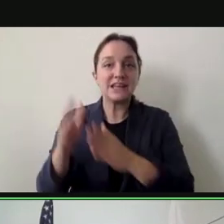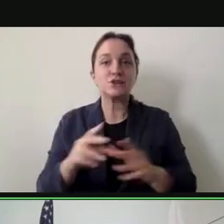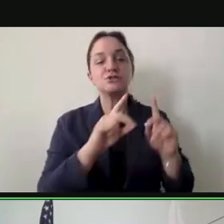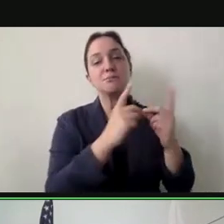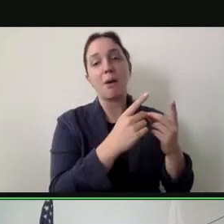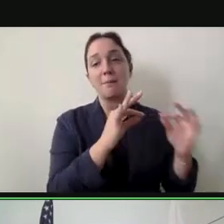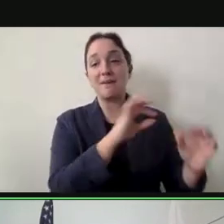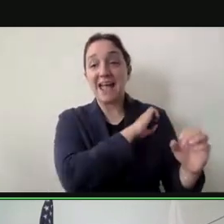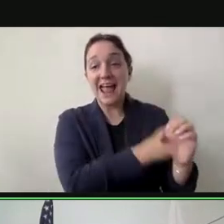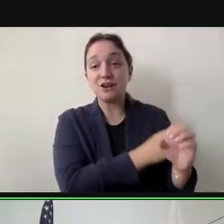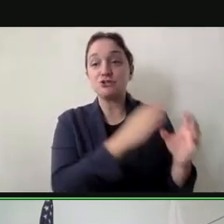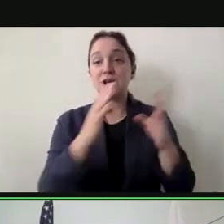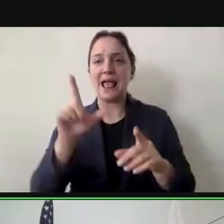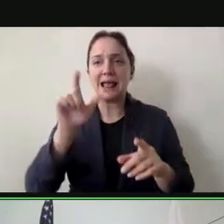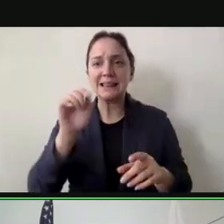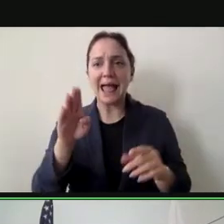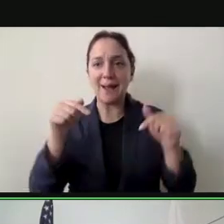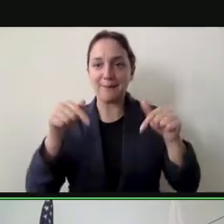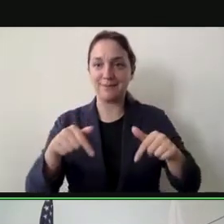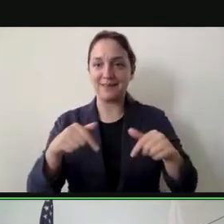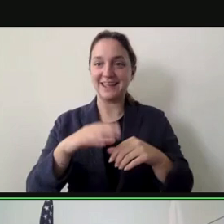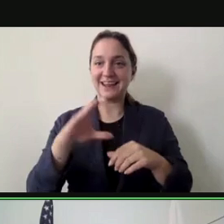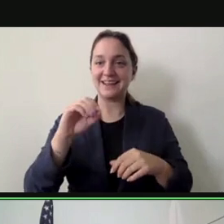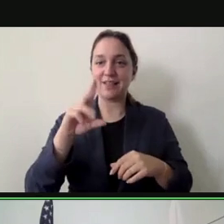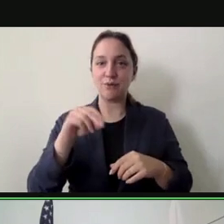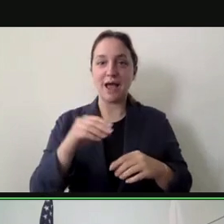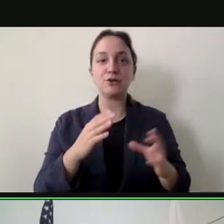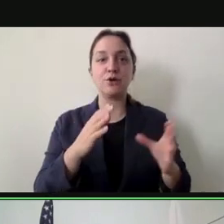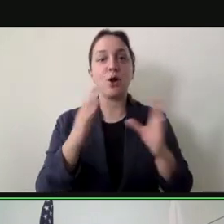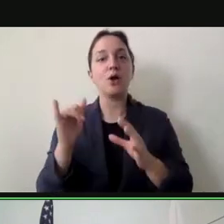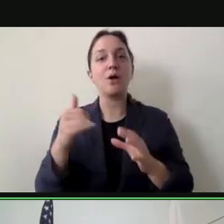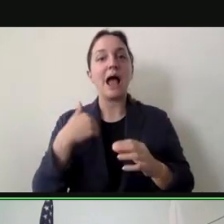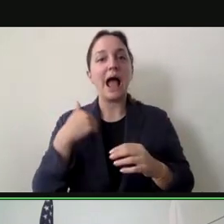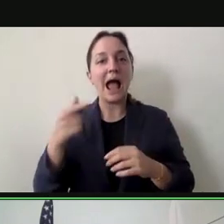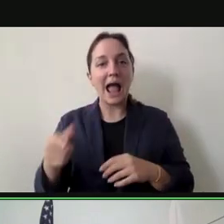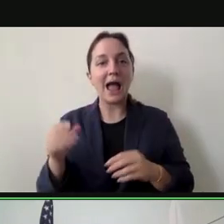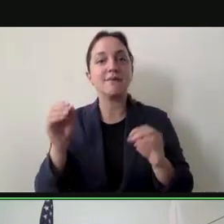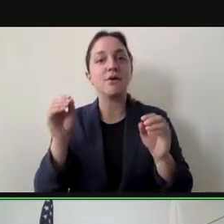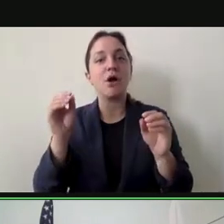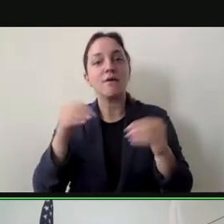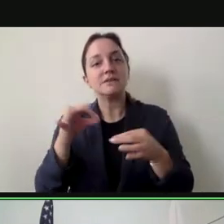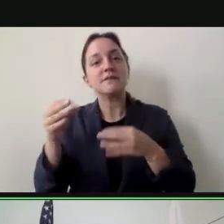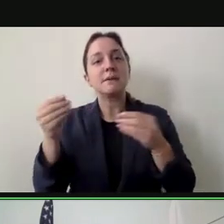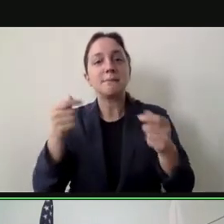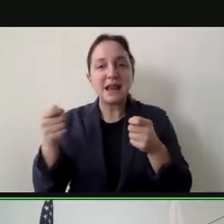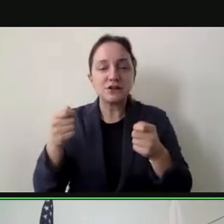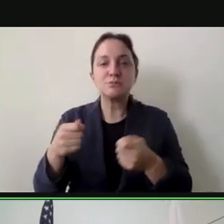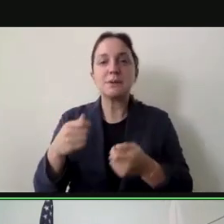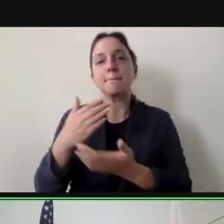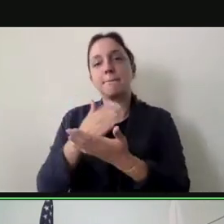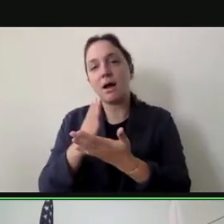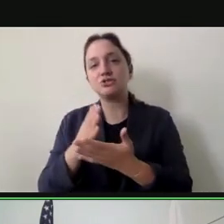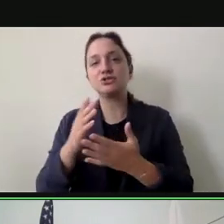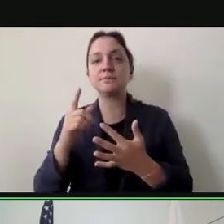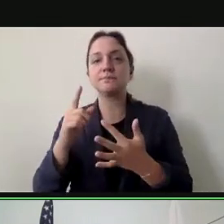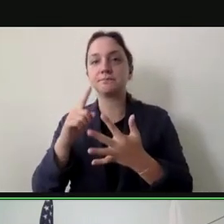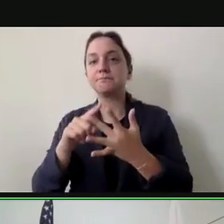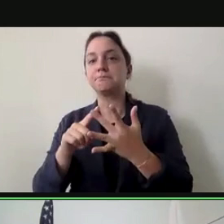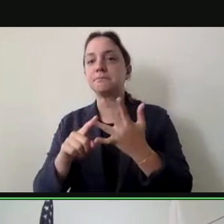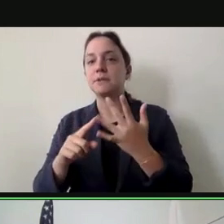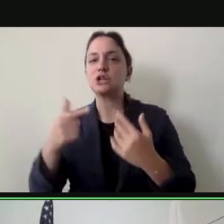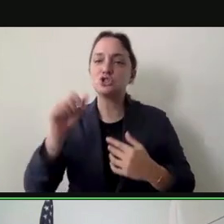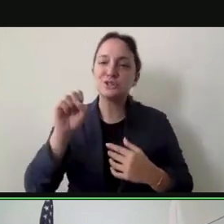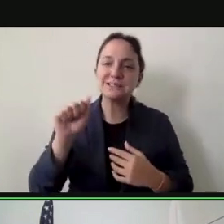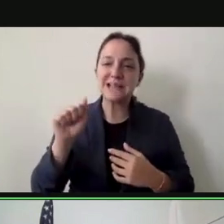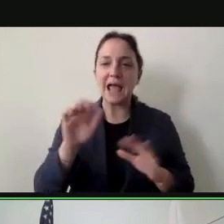the General Services Administration, the Office of Management and Budget, the Climate Policy Office, other key partners like the